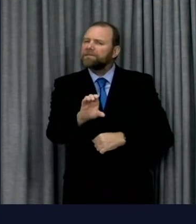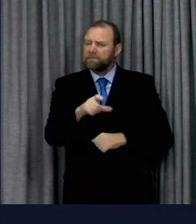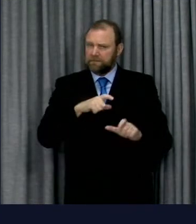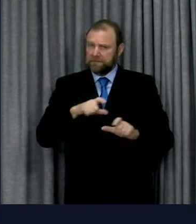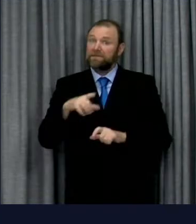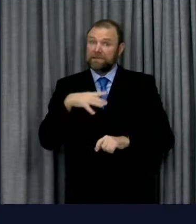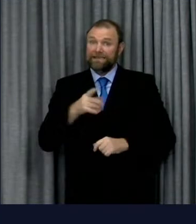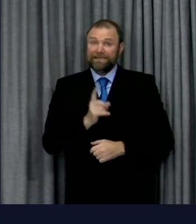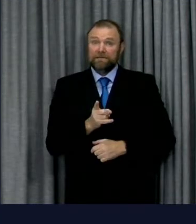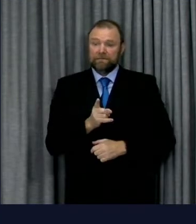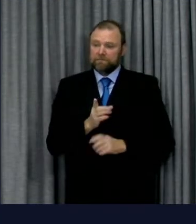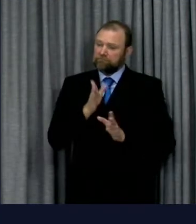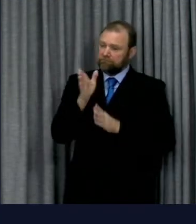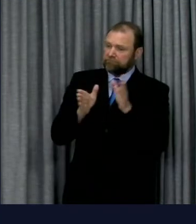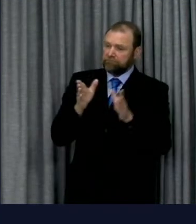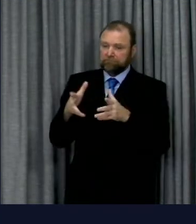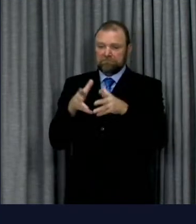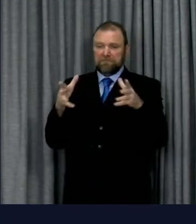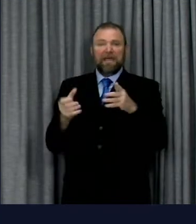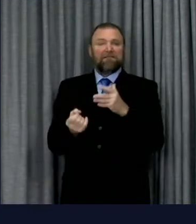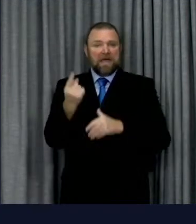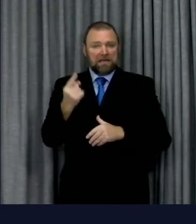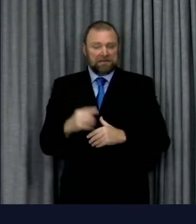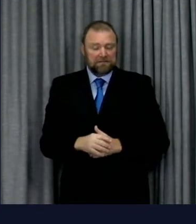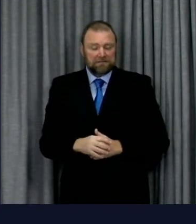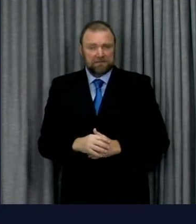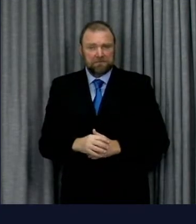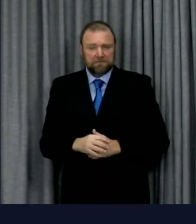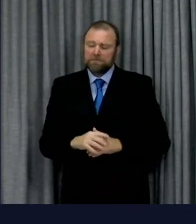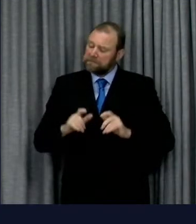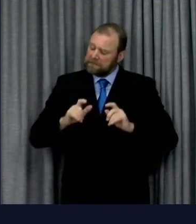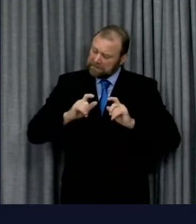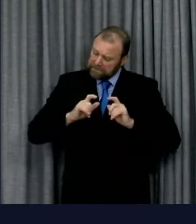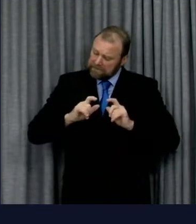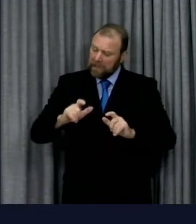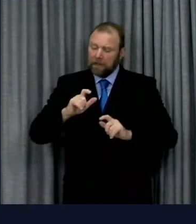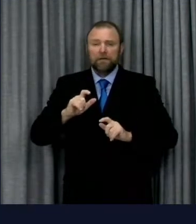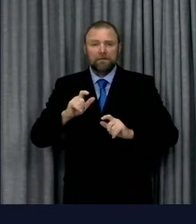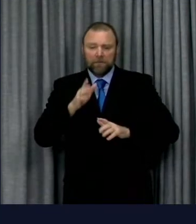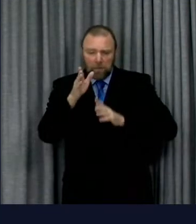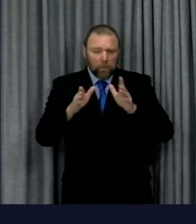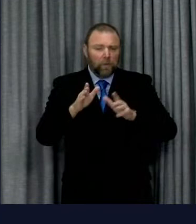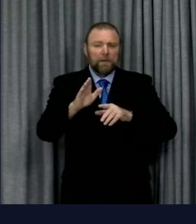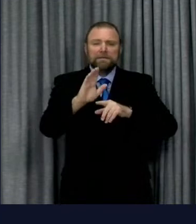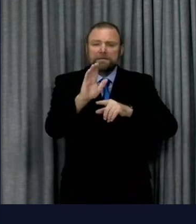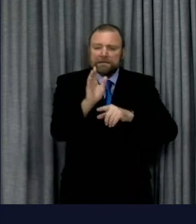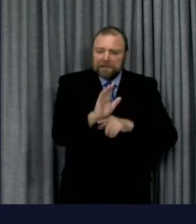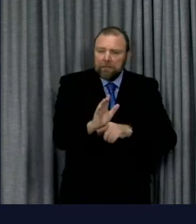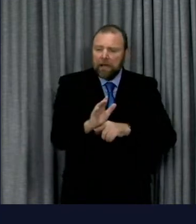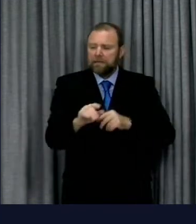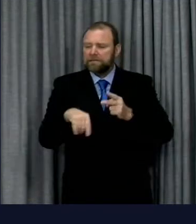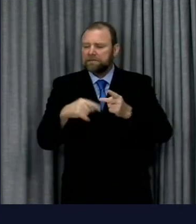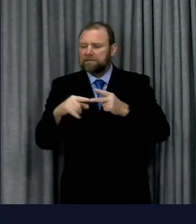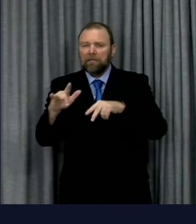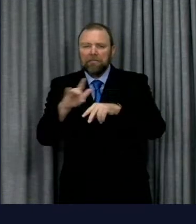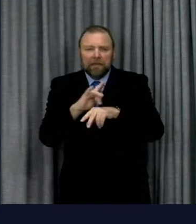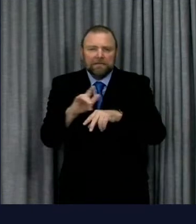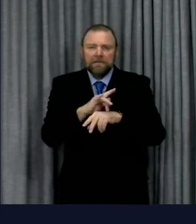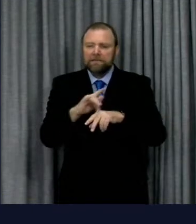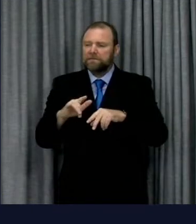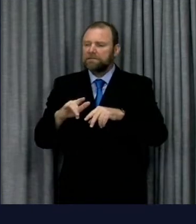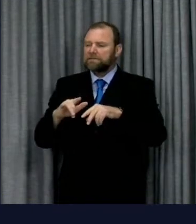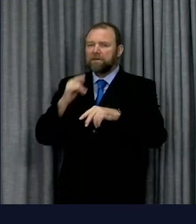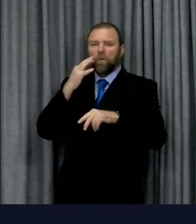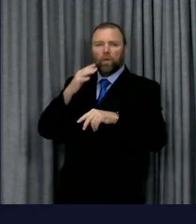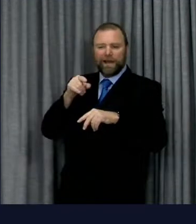those larger outdoor events and will continue to be required for entry to cinemas, theatres and concert halls when they